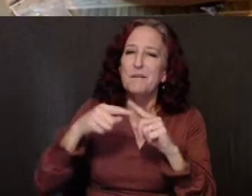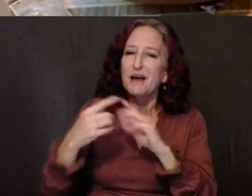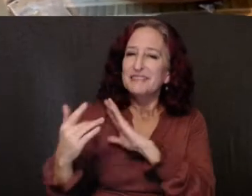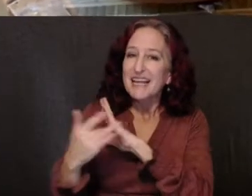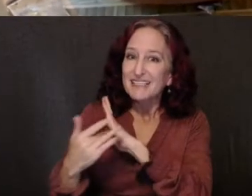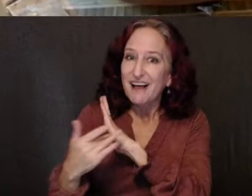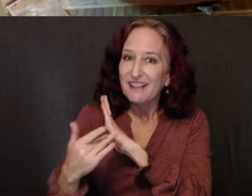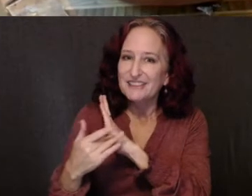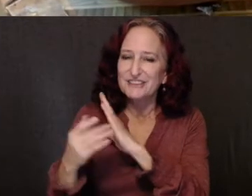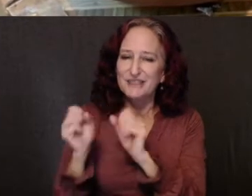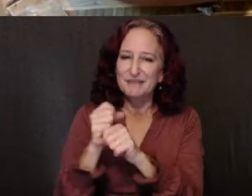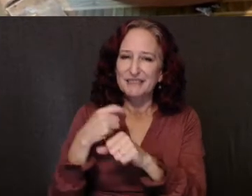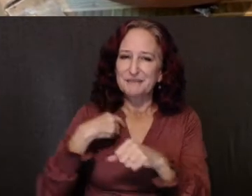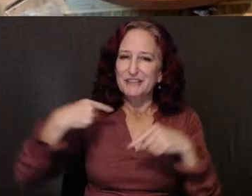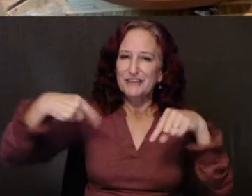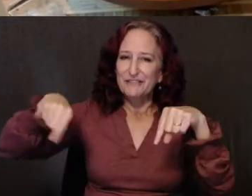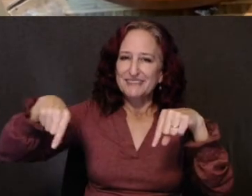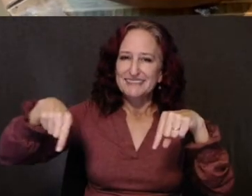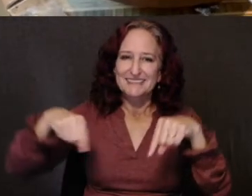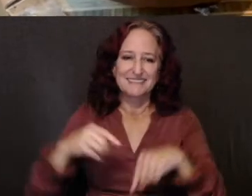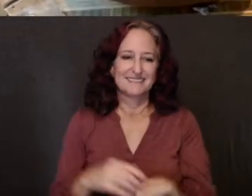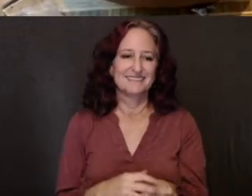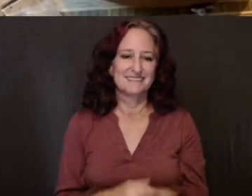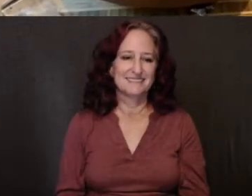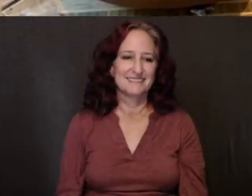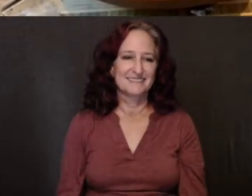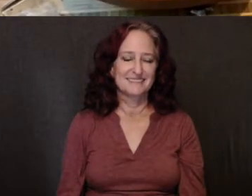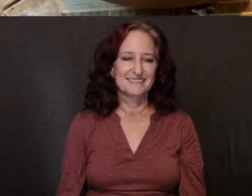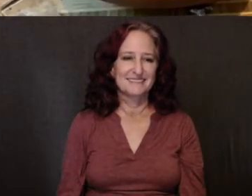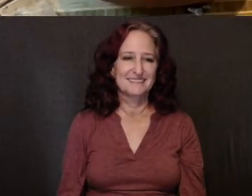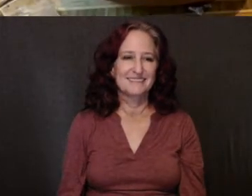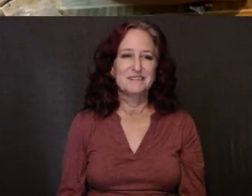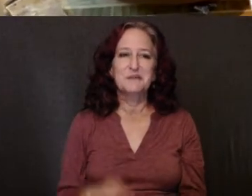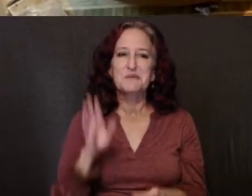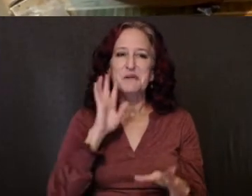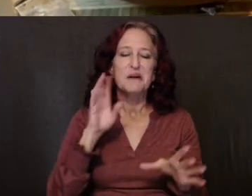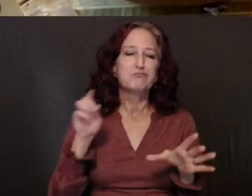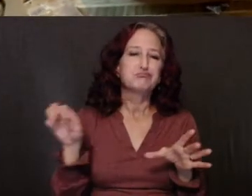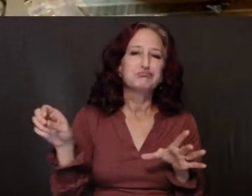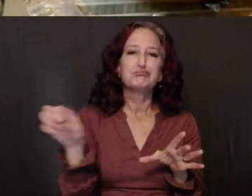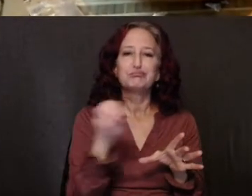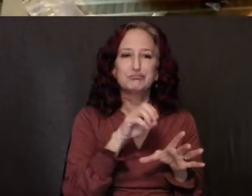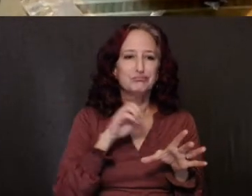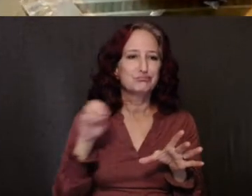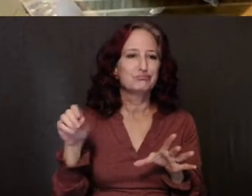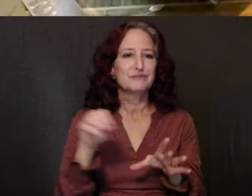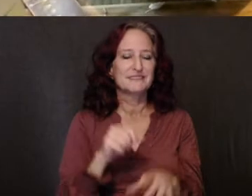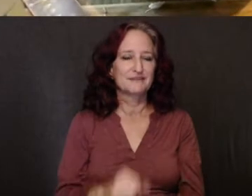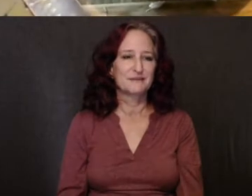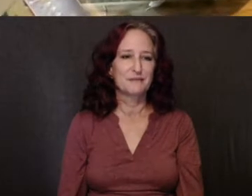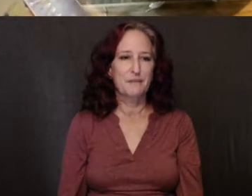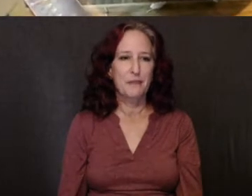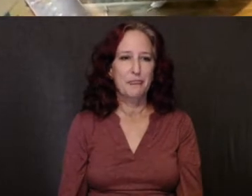Uh-huh. No, Yeah, you're telling people not to be nervous. yeah. I think it's much more like technology for me. Is the